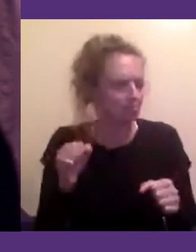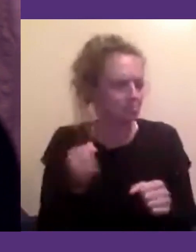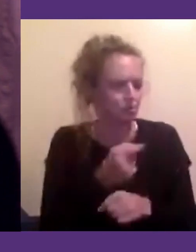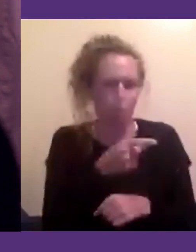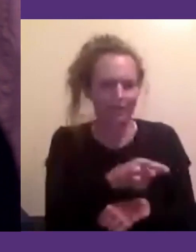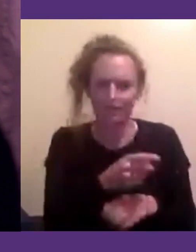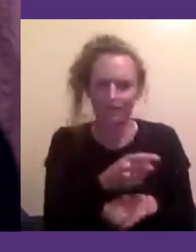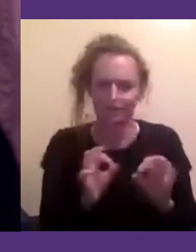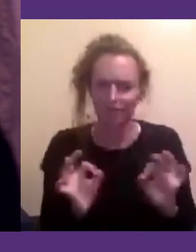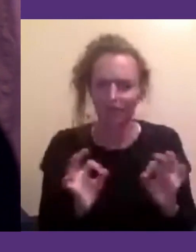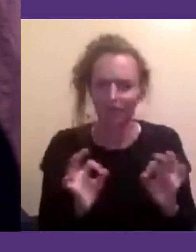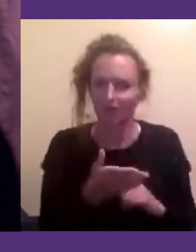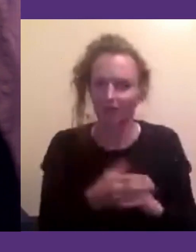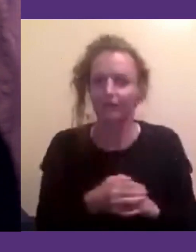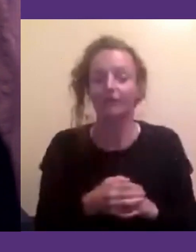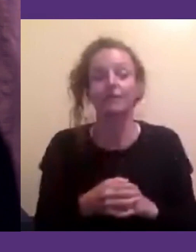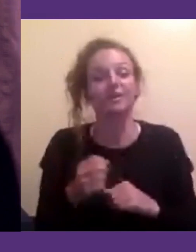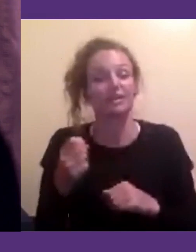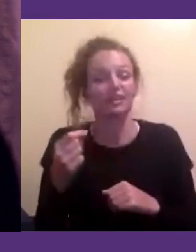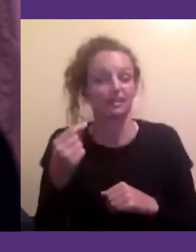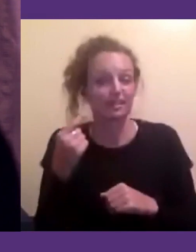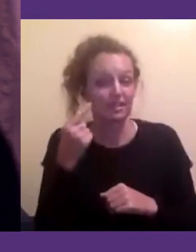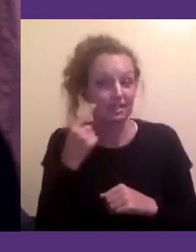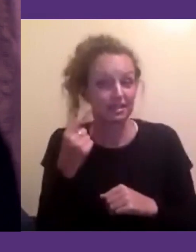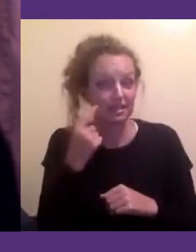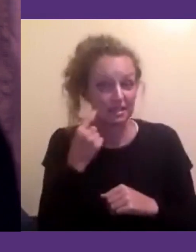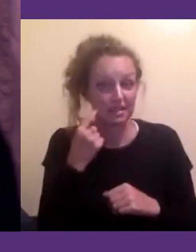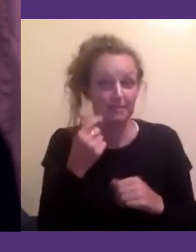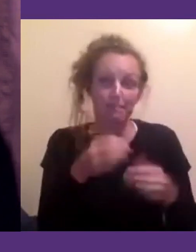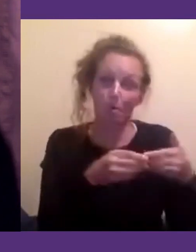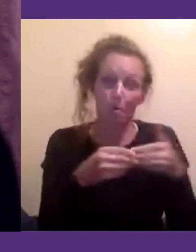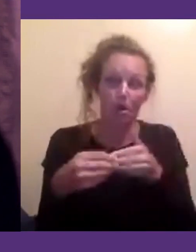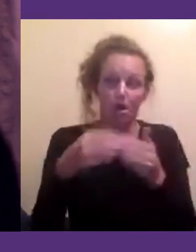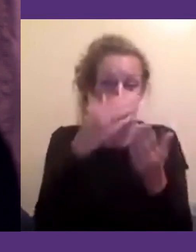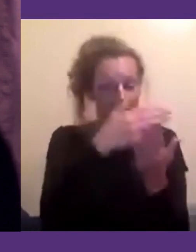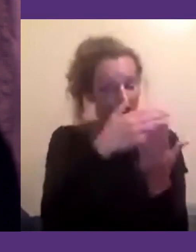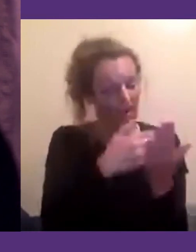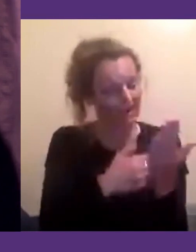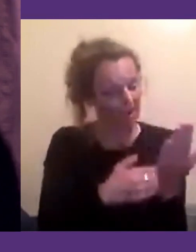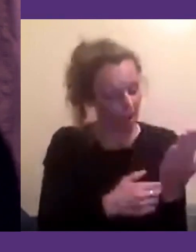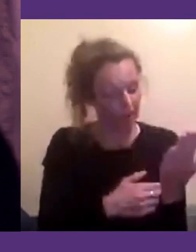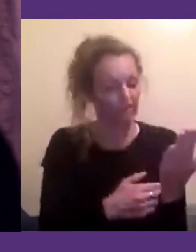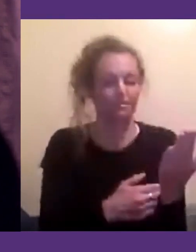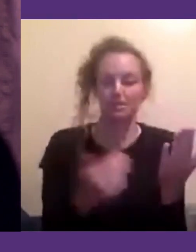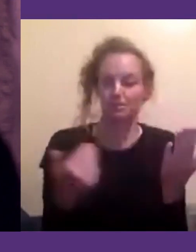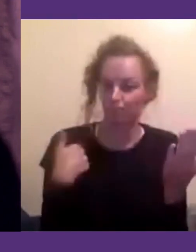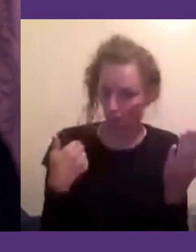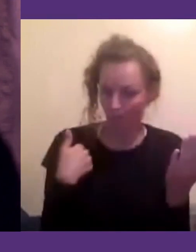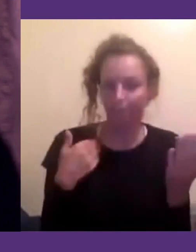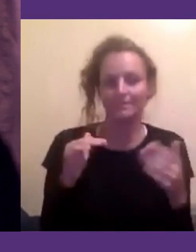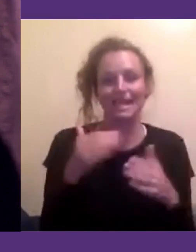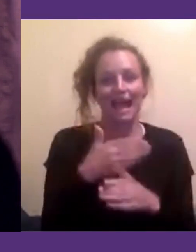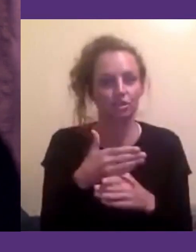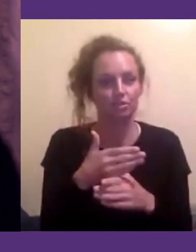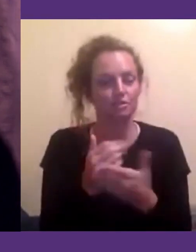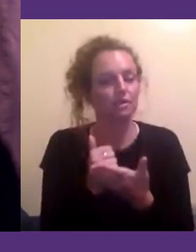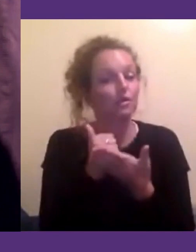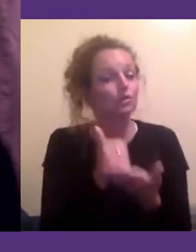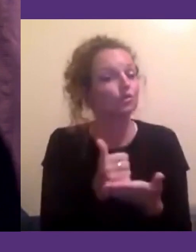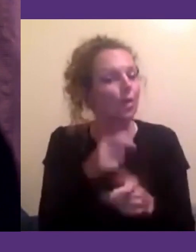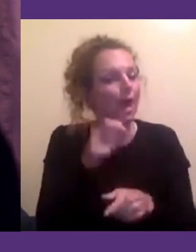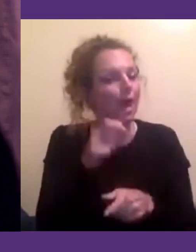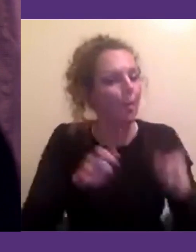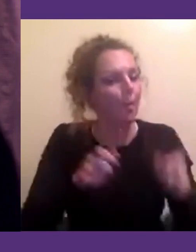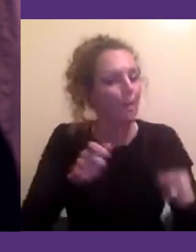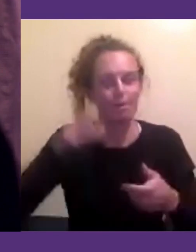prompts, actions, and guidelines, really, to help people make much more inclusive decisions, not just make decisions based